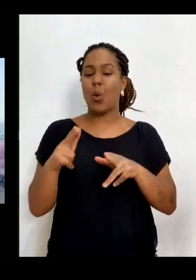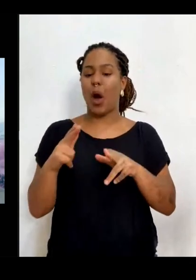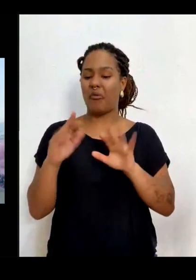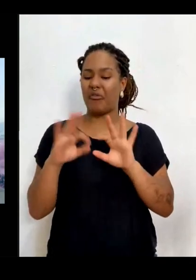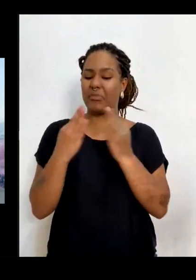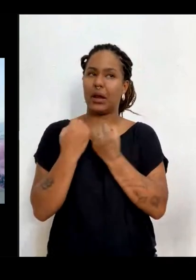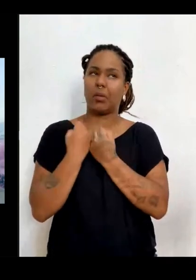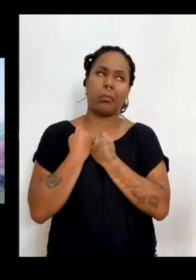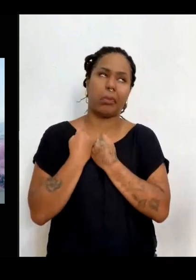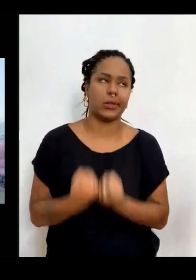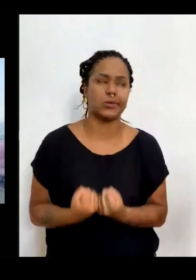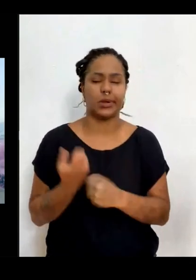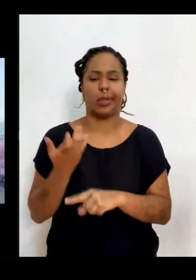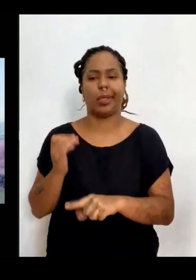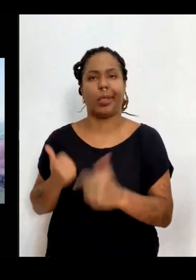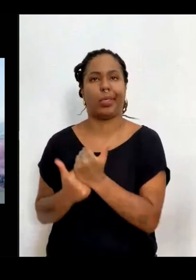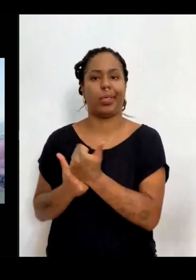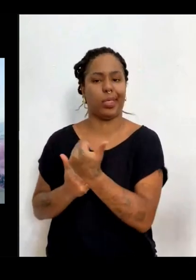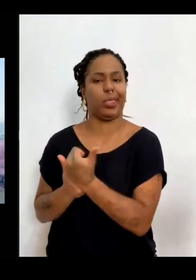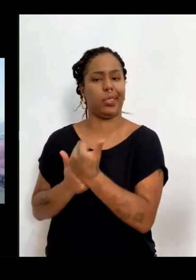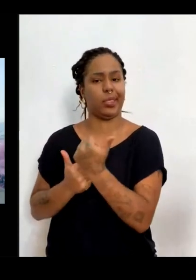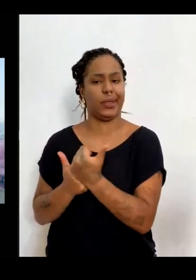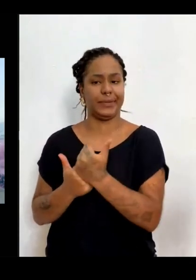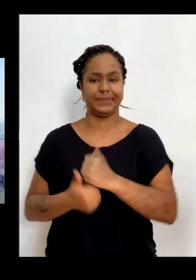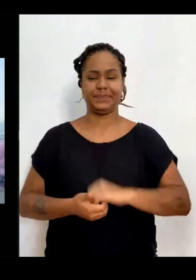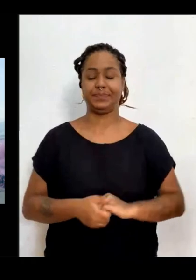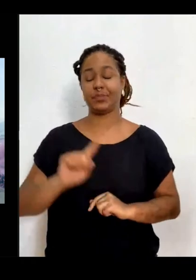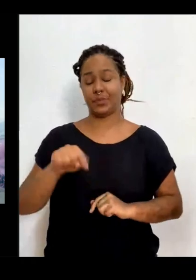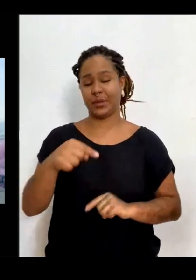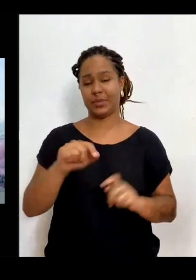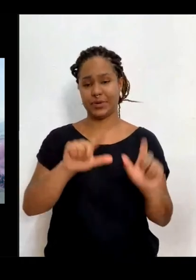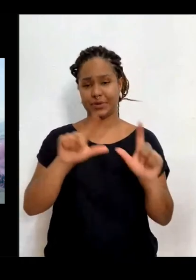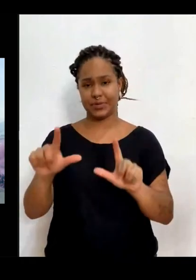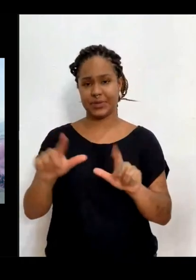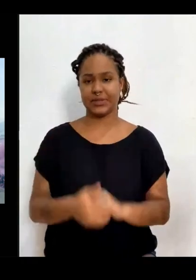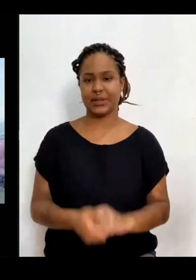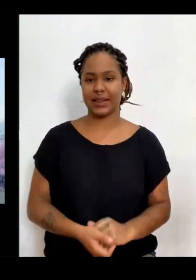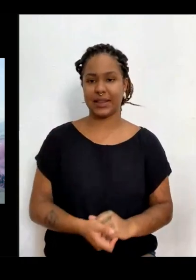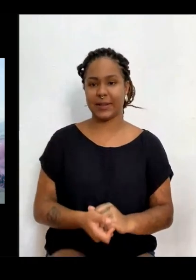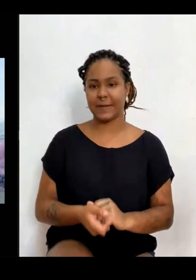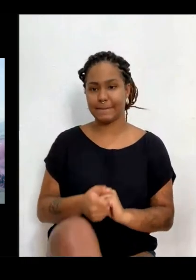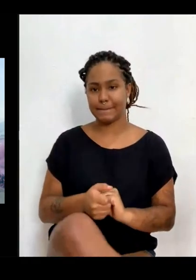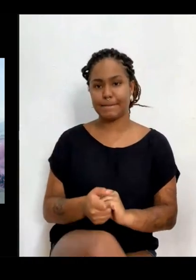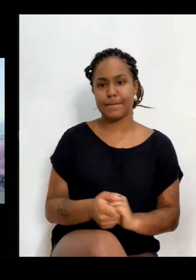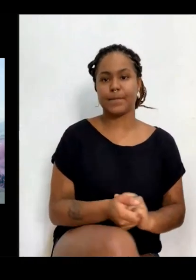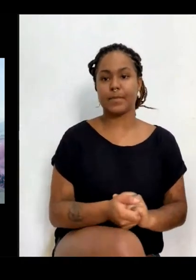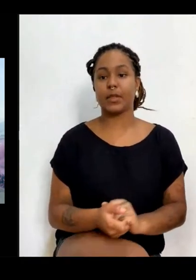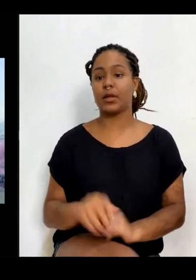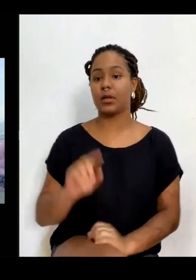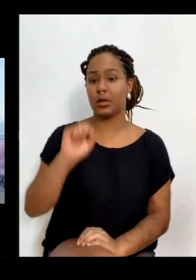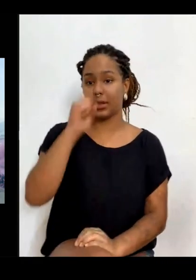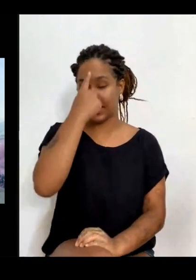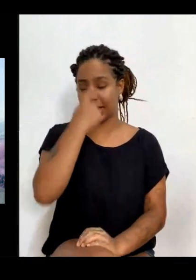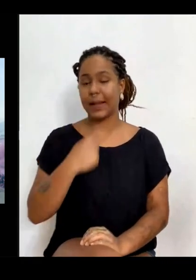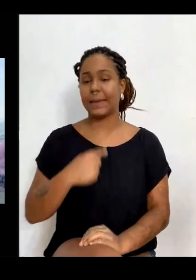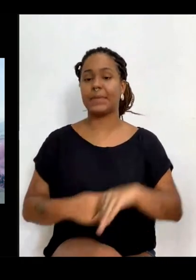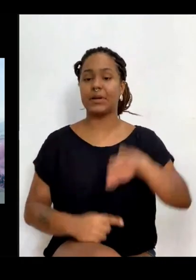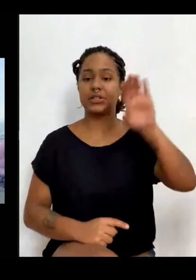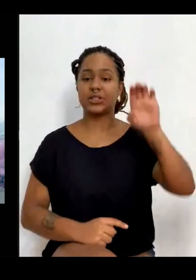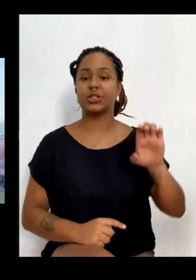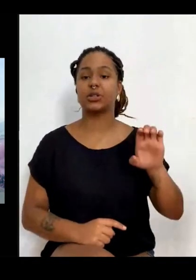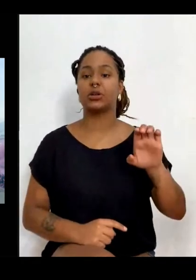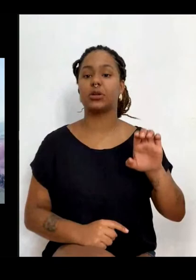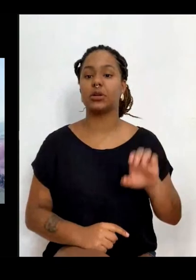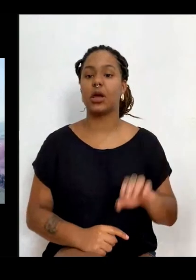the image on the left comes from a series called Smoke holes um I made a trip up